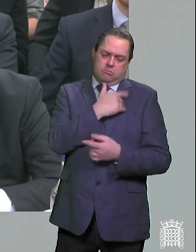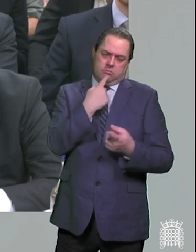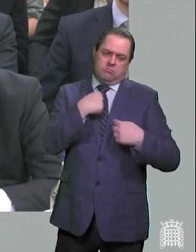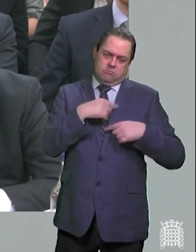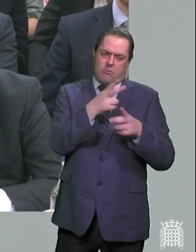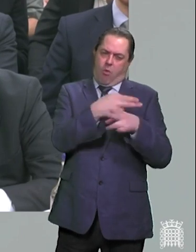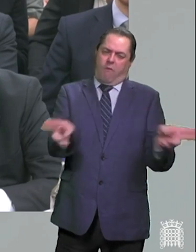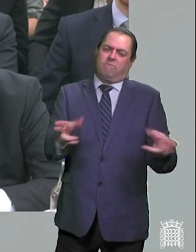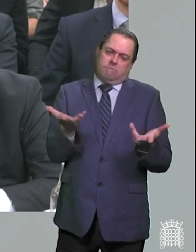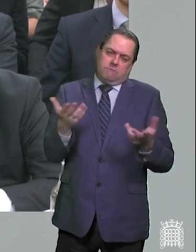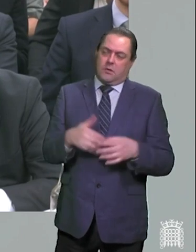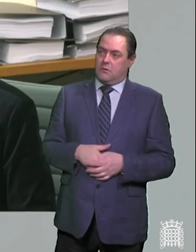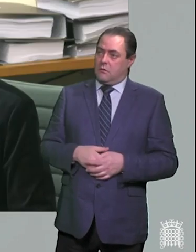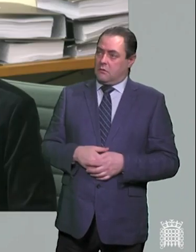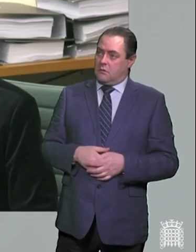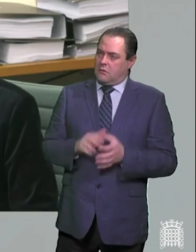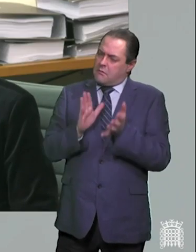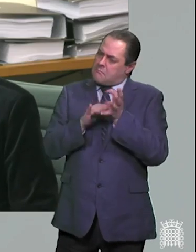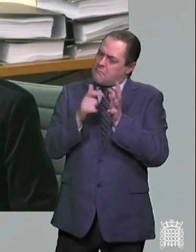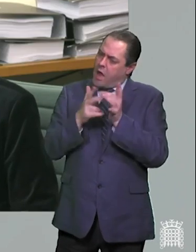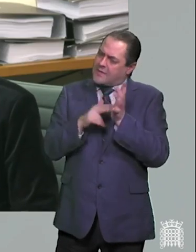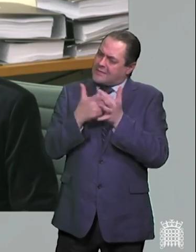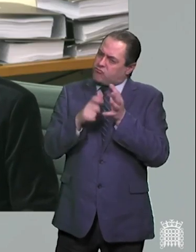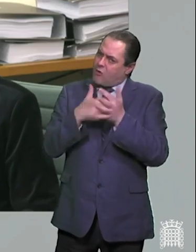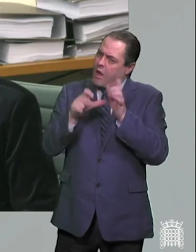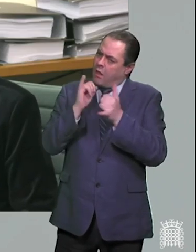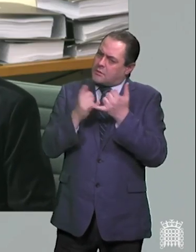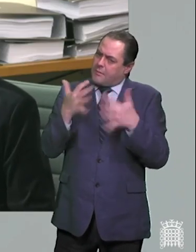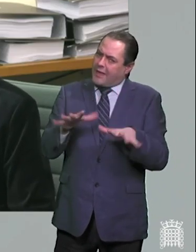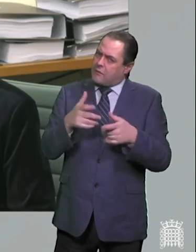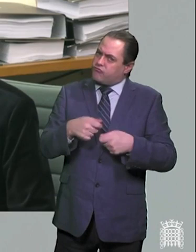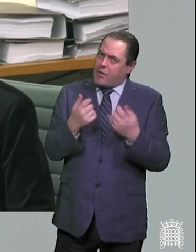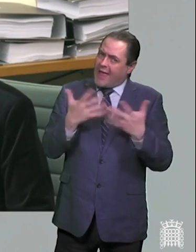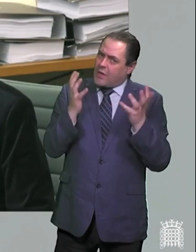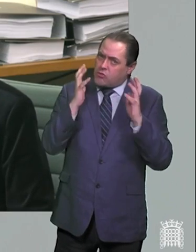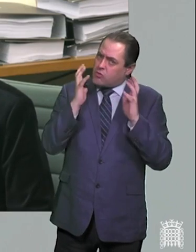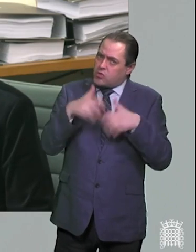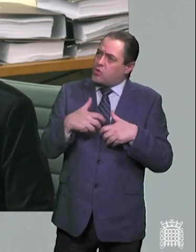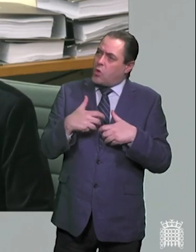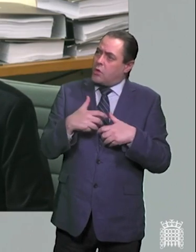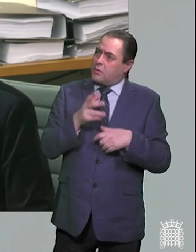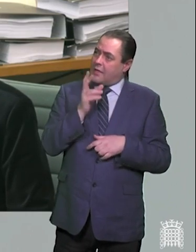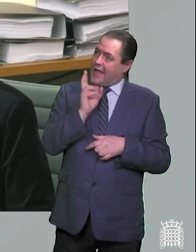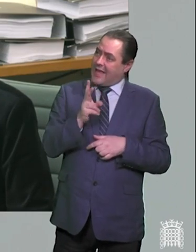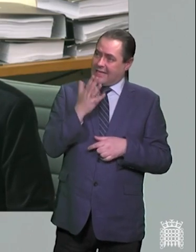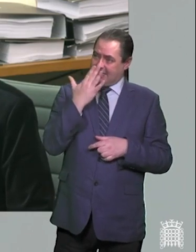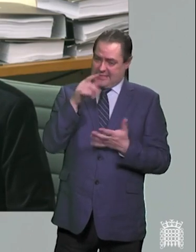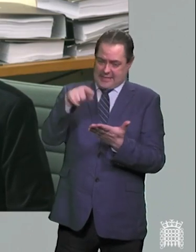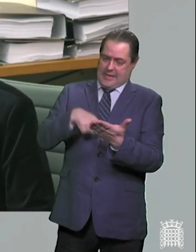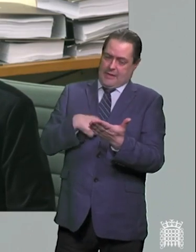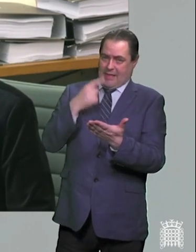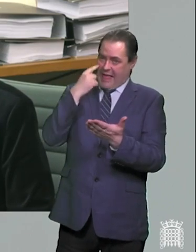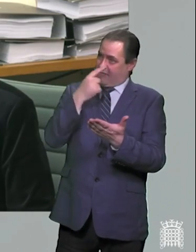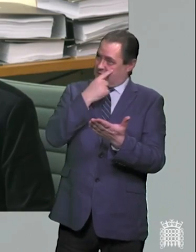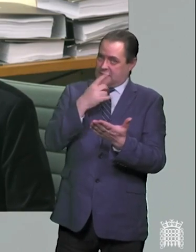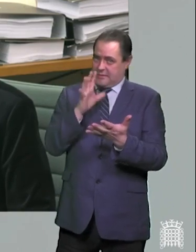ahead. Did Martin Reynolds discuss or raise any concerns about the gathering with you at the time? As his evidence suggests to us he may well